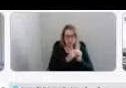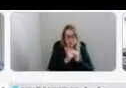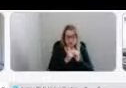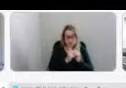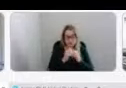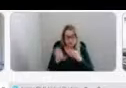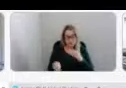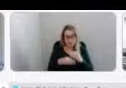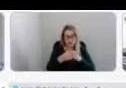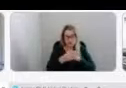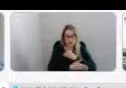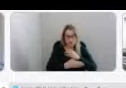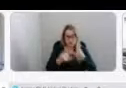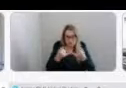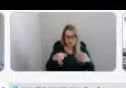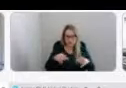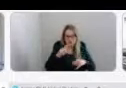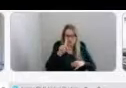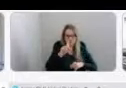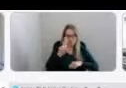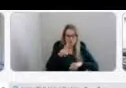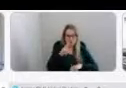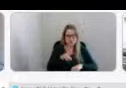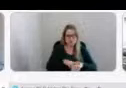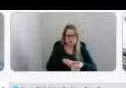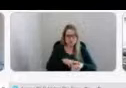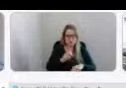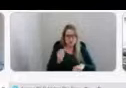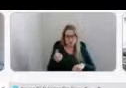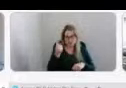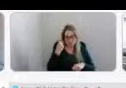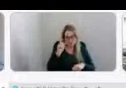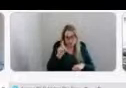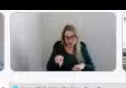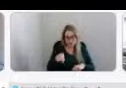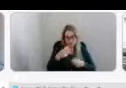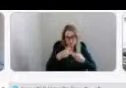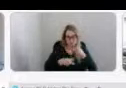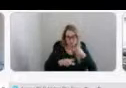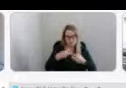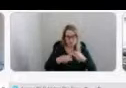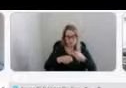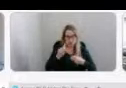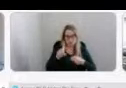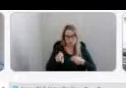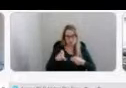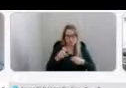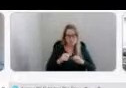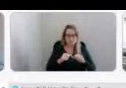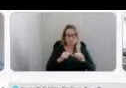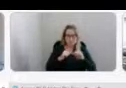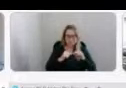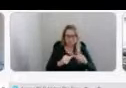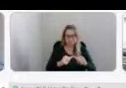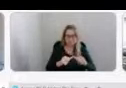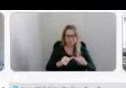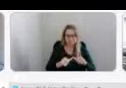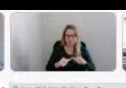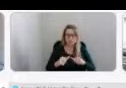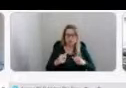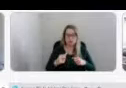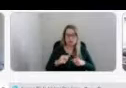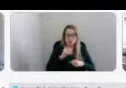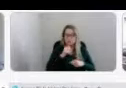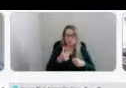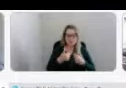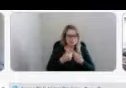communities that border the first nations we best understand their needs and problems and should therefore remain together please do not separate